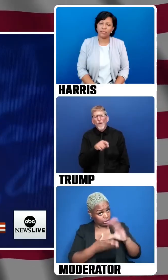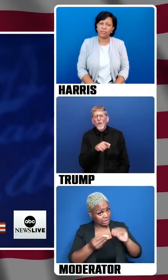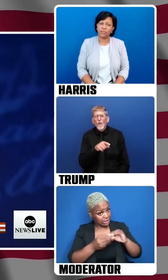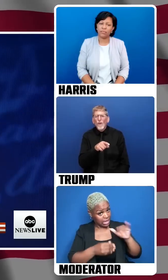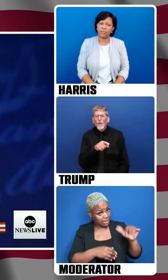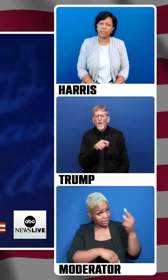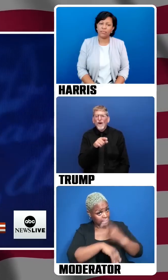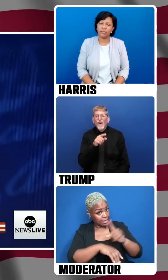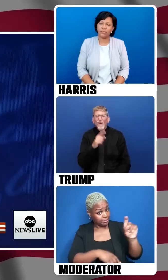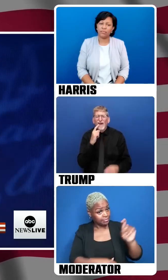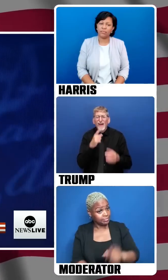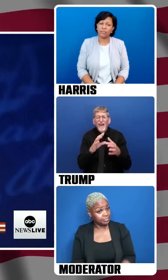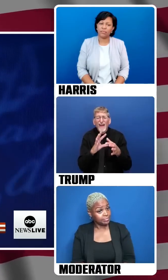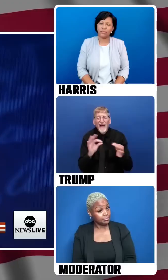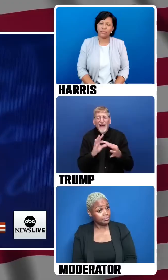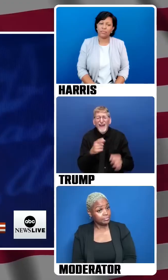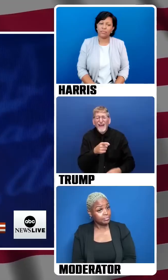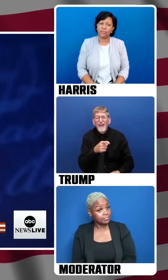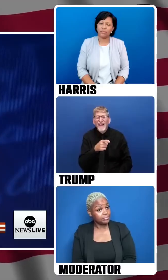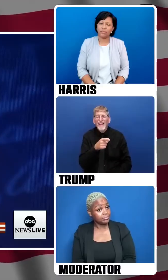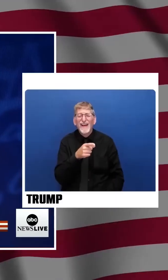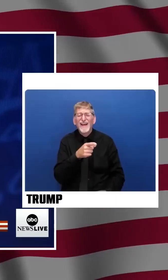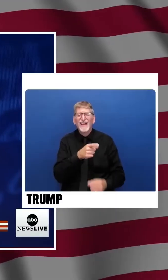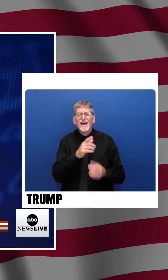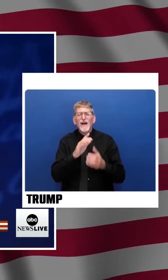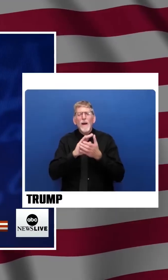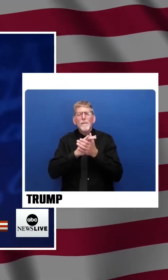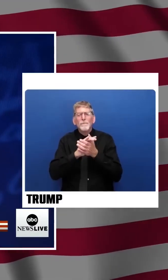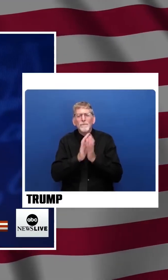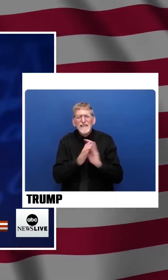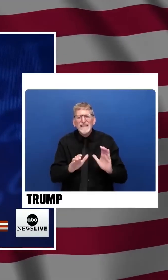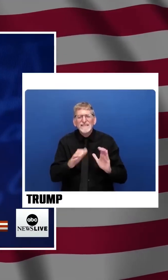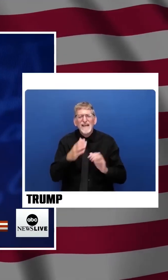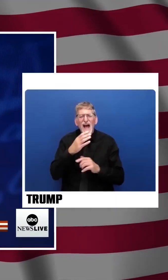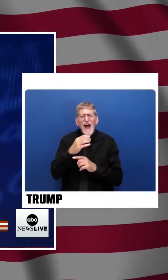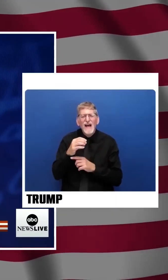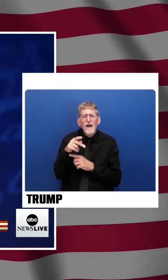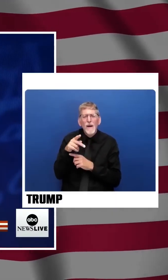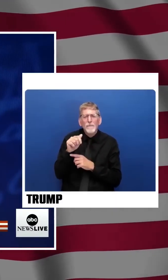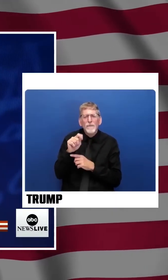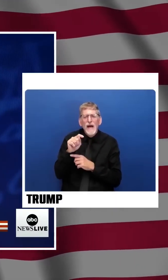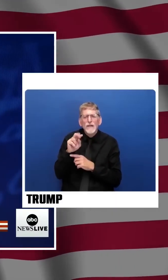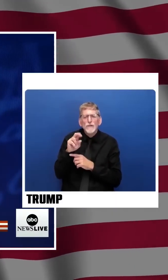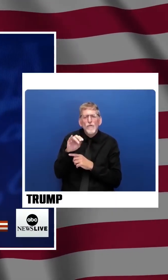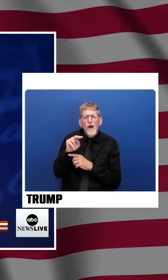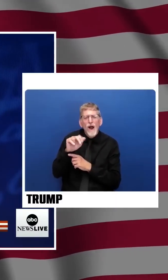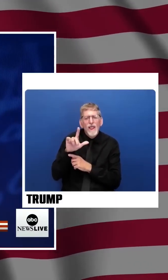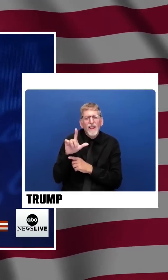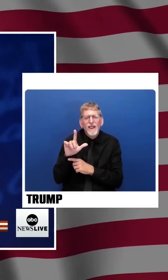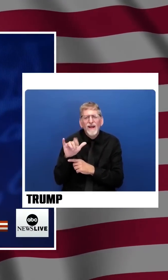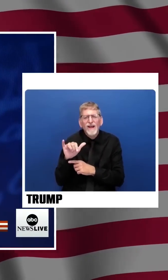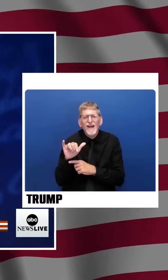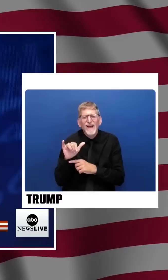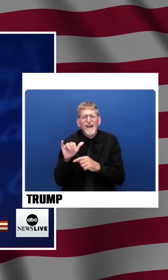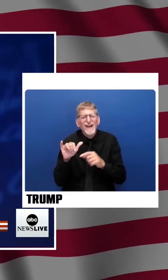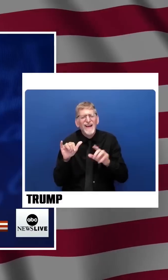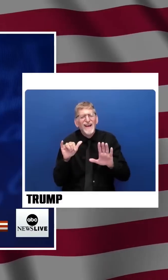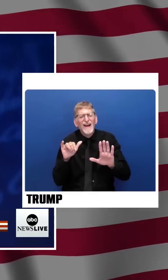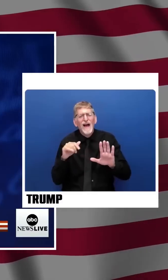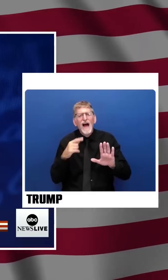isn't covered. Peacefully and patriotically, I said during my speech, not later on. Peacefully